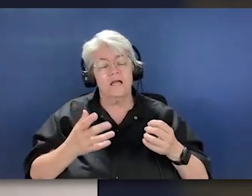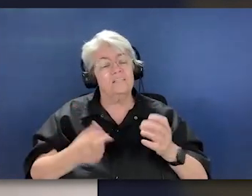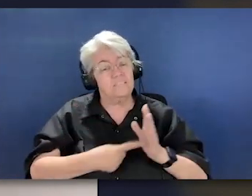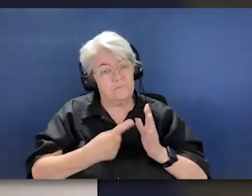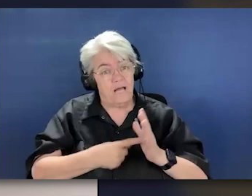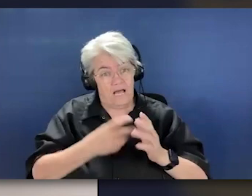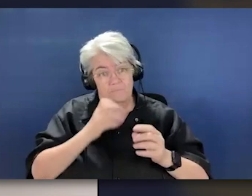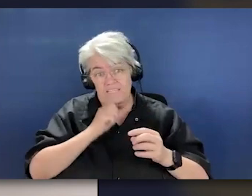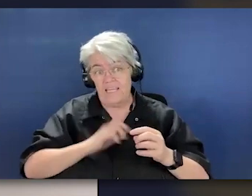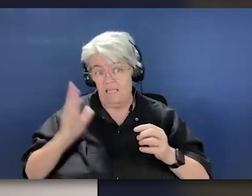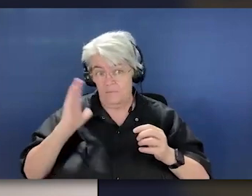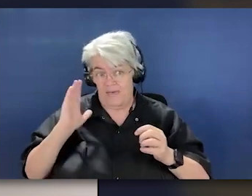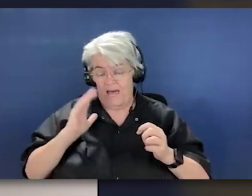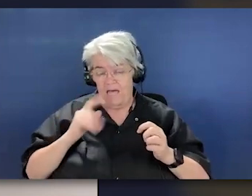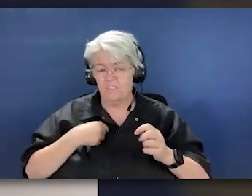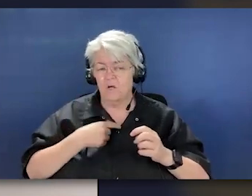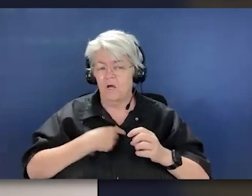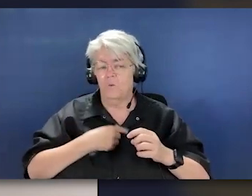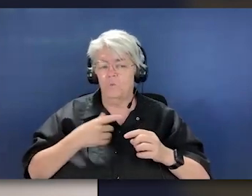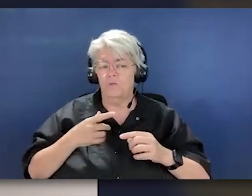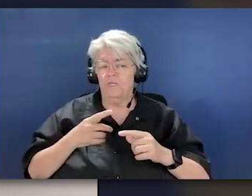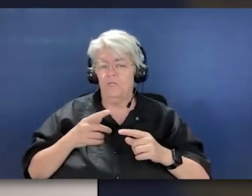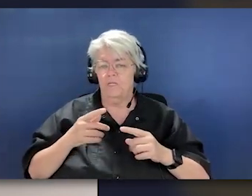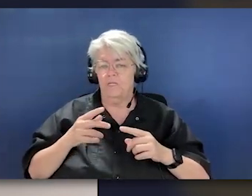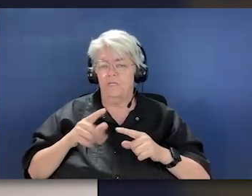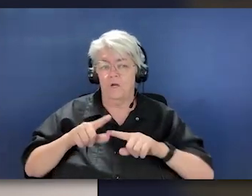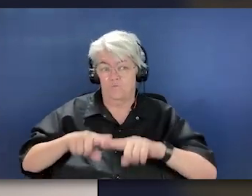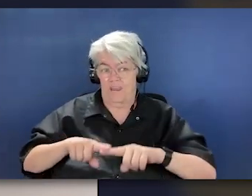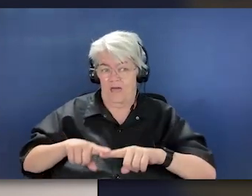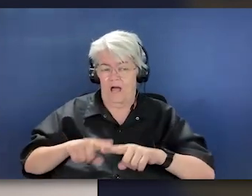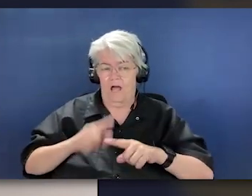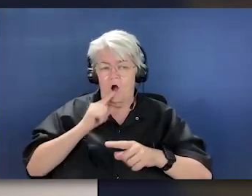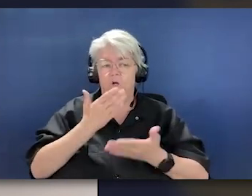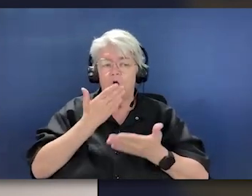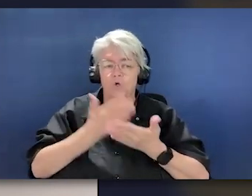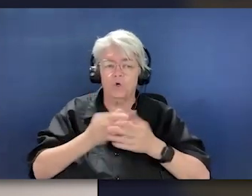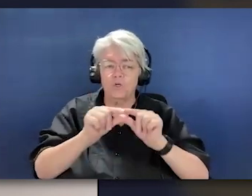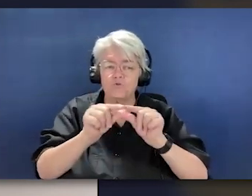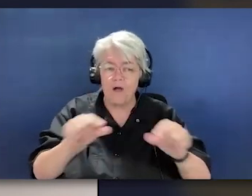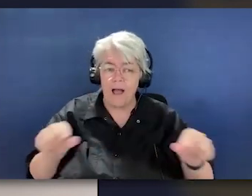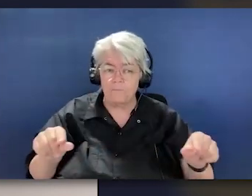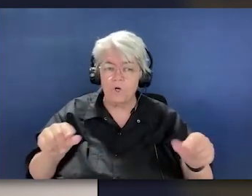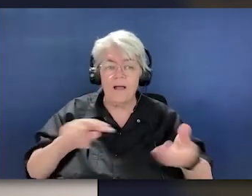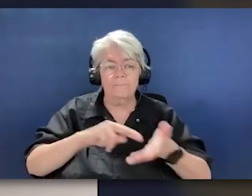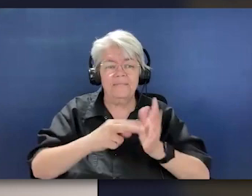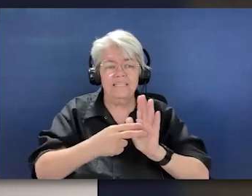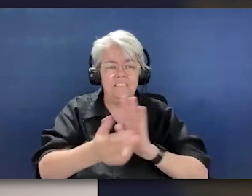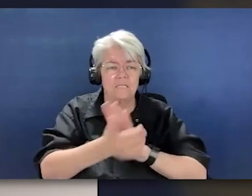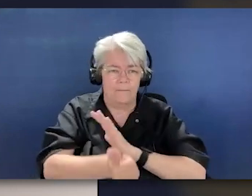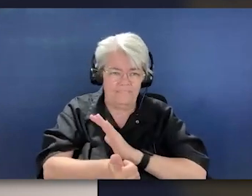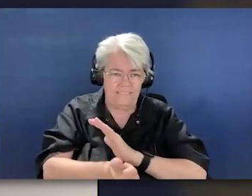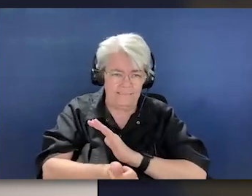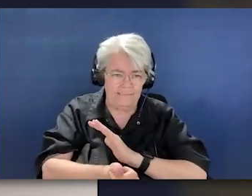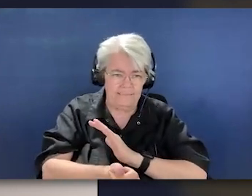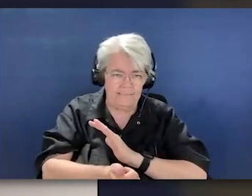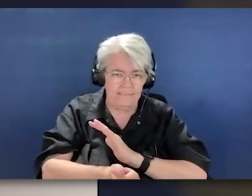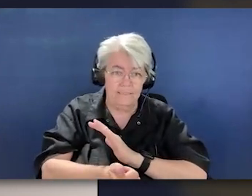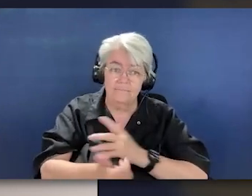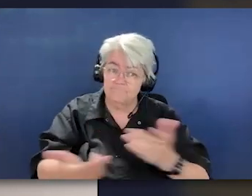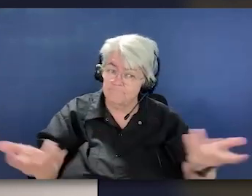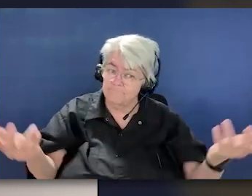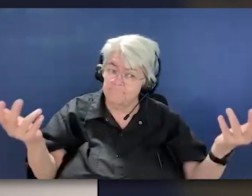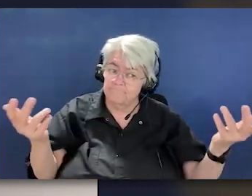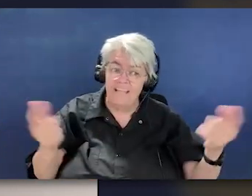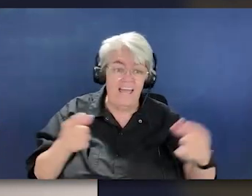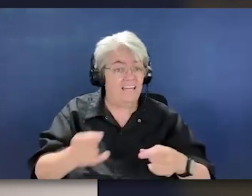past, we've relied too often on good grammar as a proxy for competency. And if that